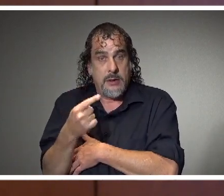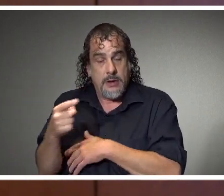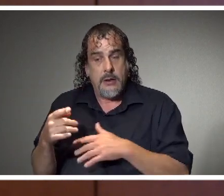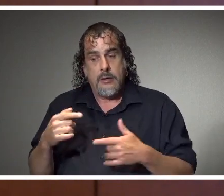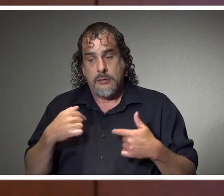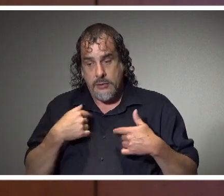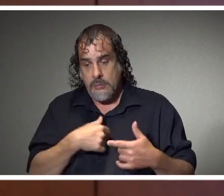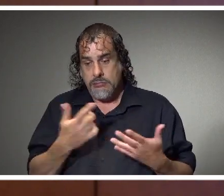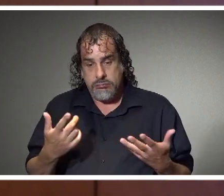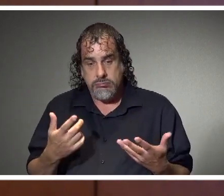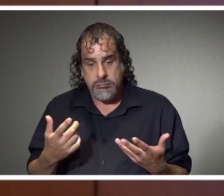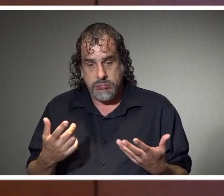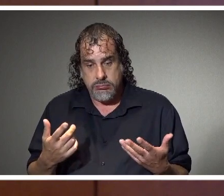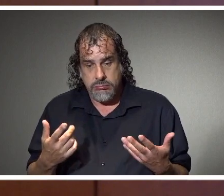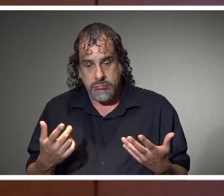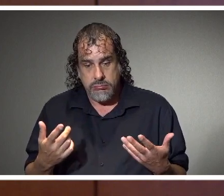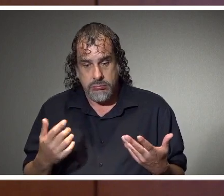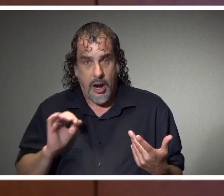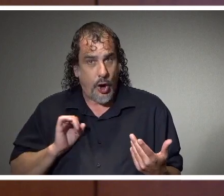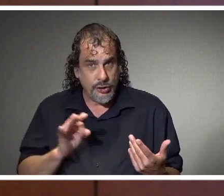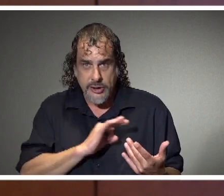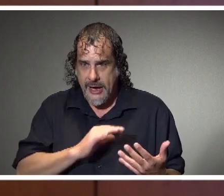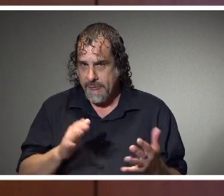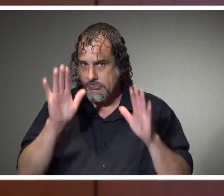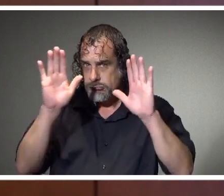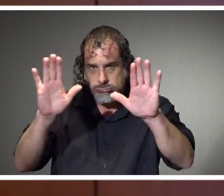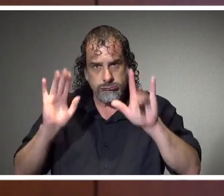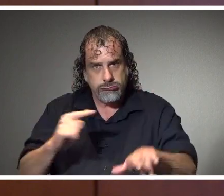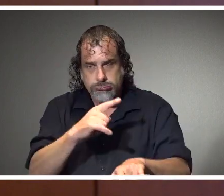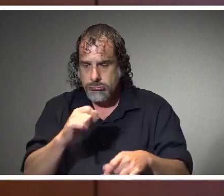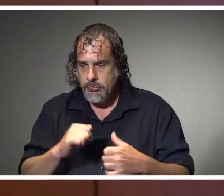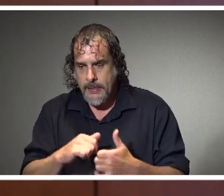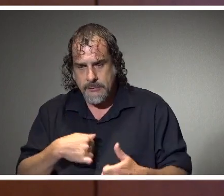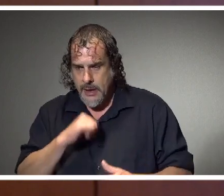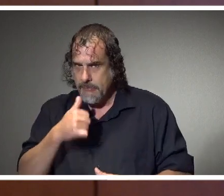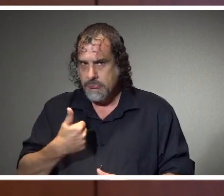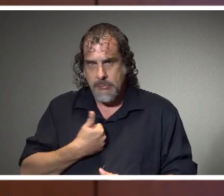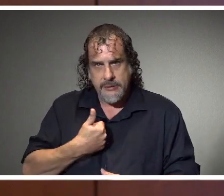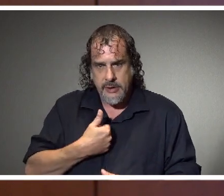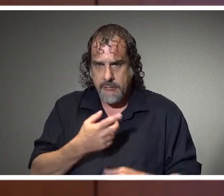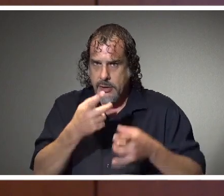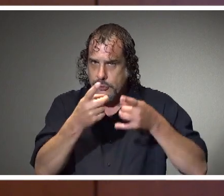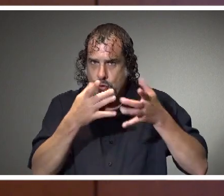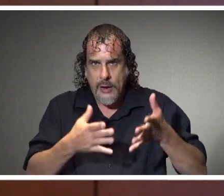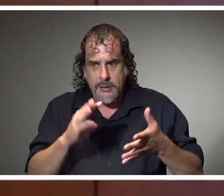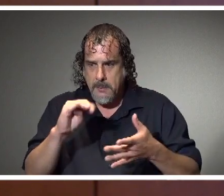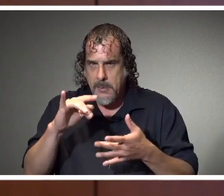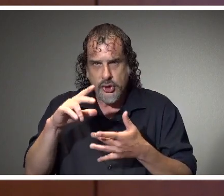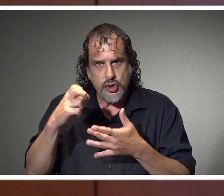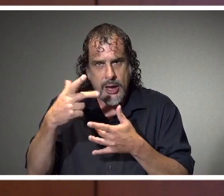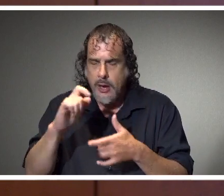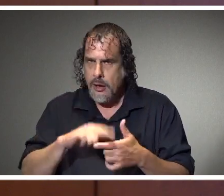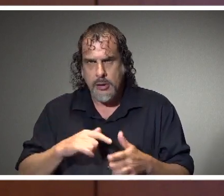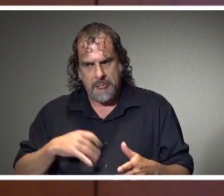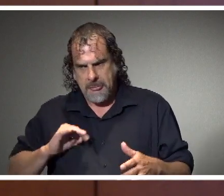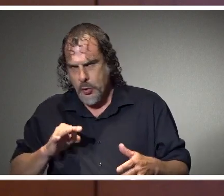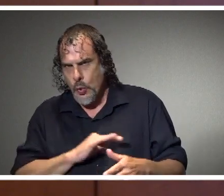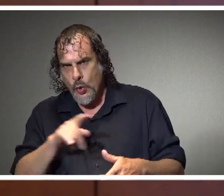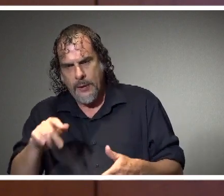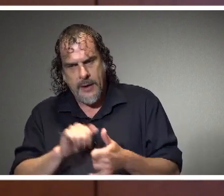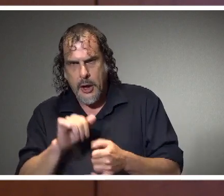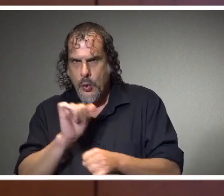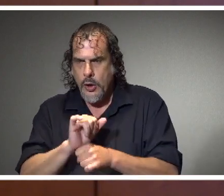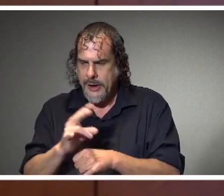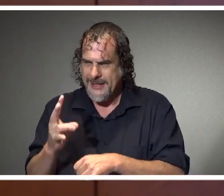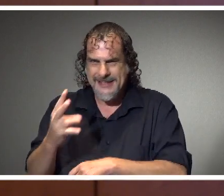good. Have an excellent staff over there, sir. It's not just myself and the director. We have staff that they're working 7 days a week